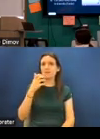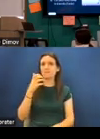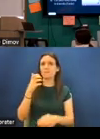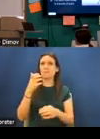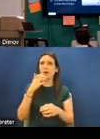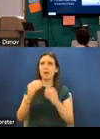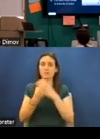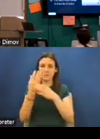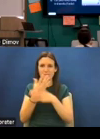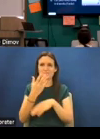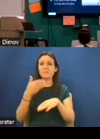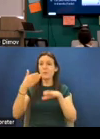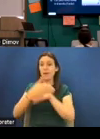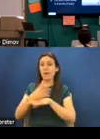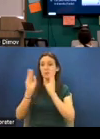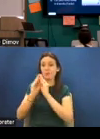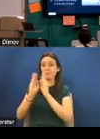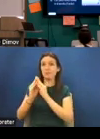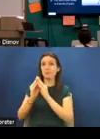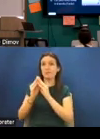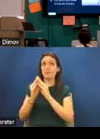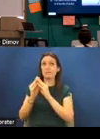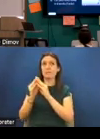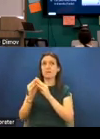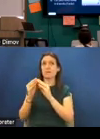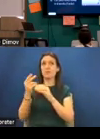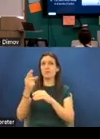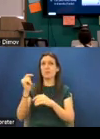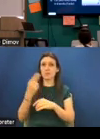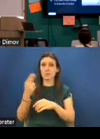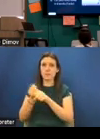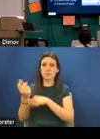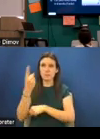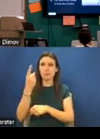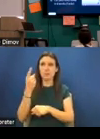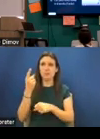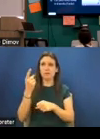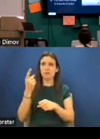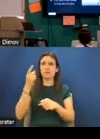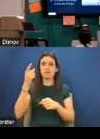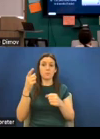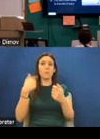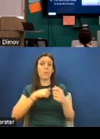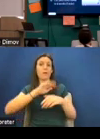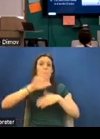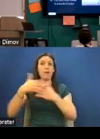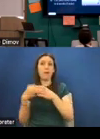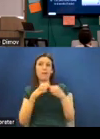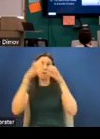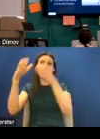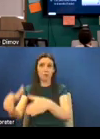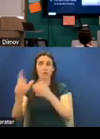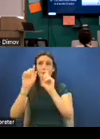So after the conference on Thursday next year, that's what we're gonna do, and she's gonna lead it. I'll organize it. So Cool.